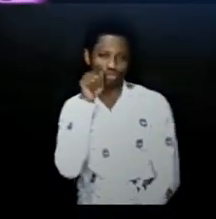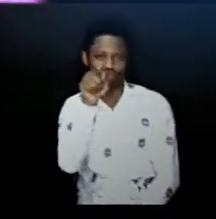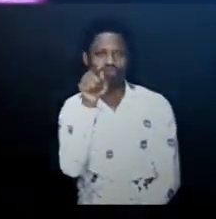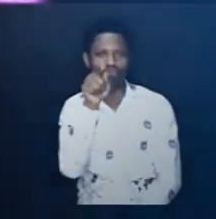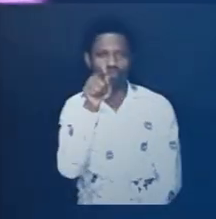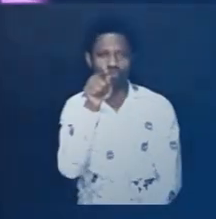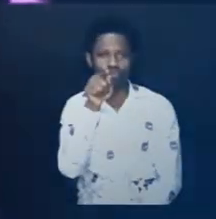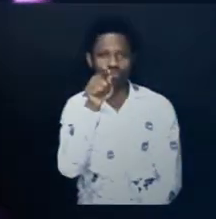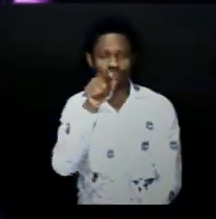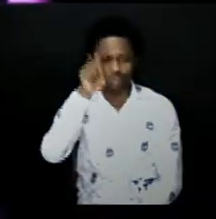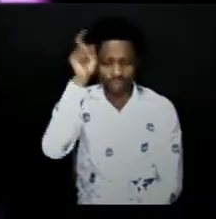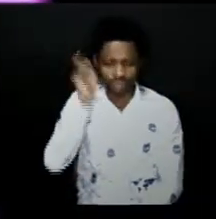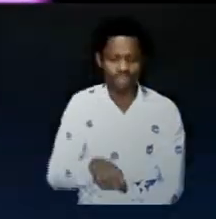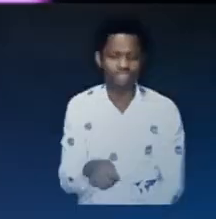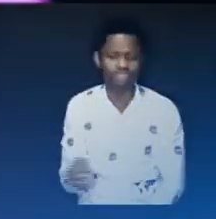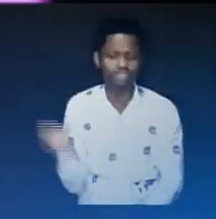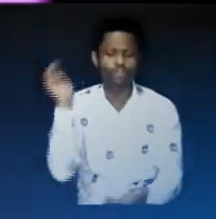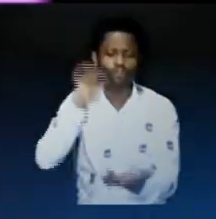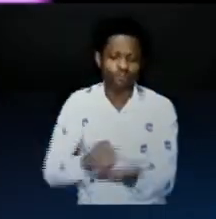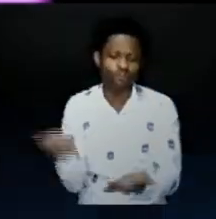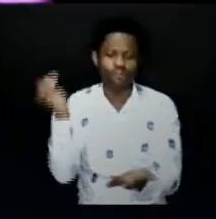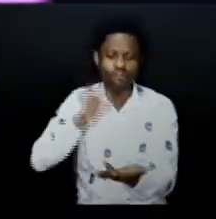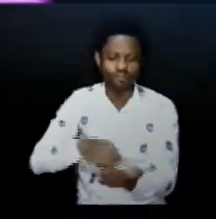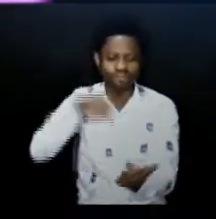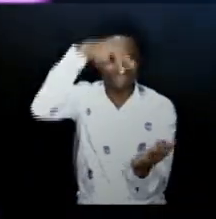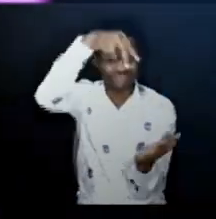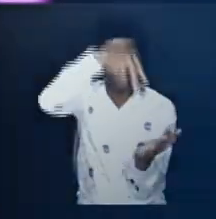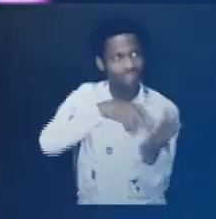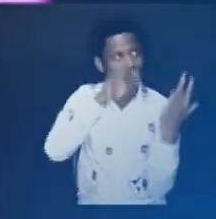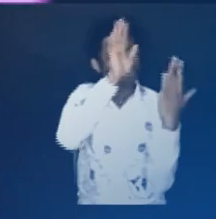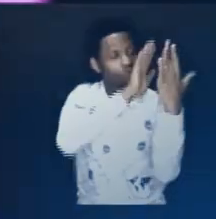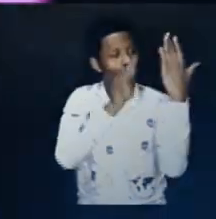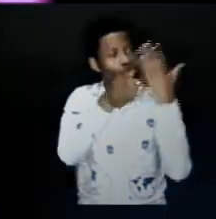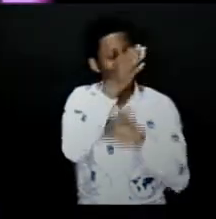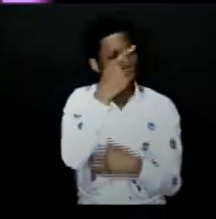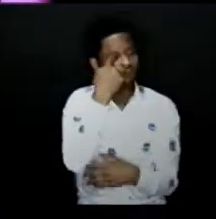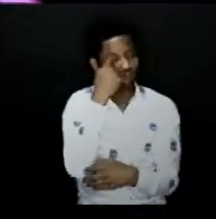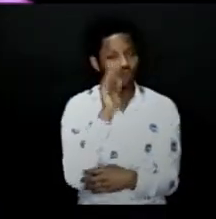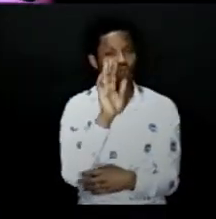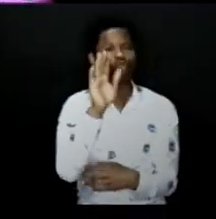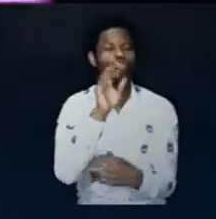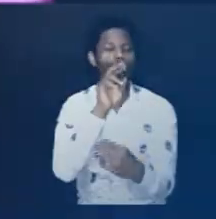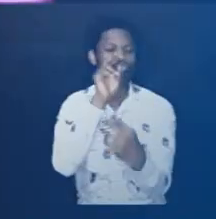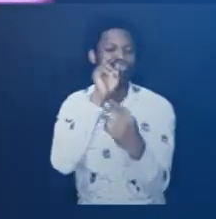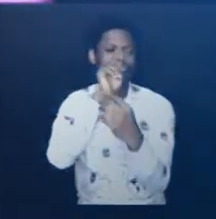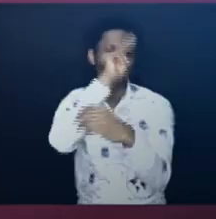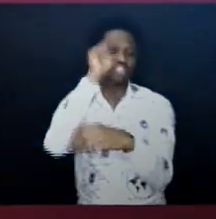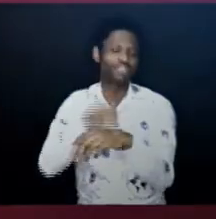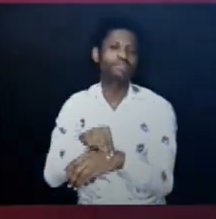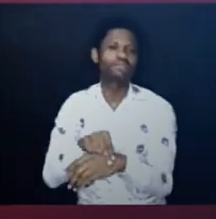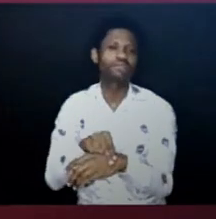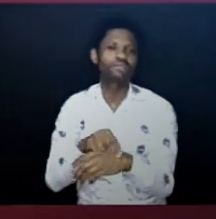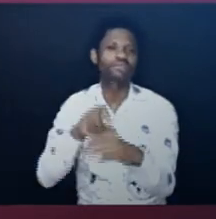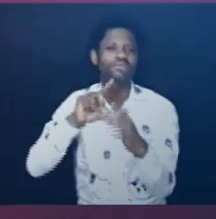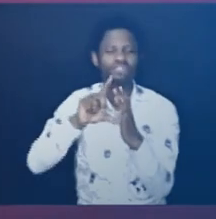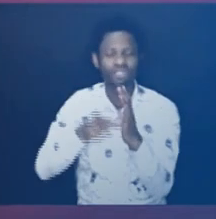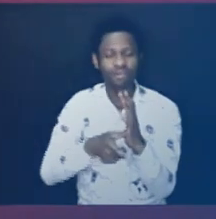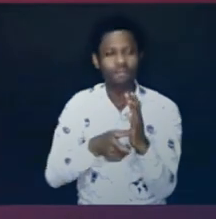you must constantly stand before God for your nation and